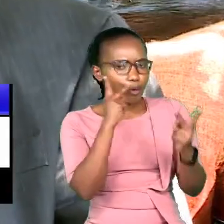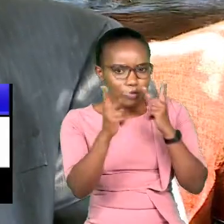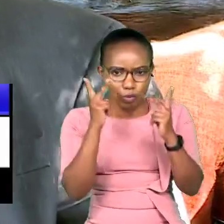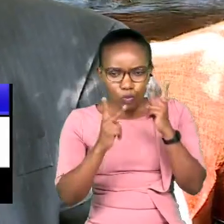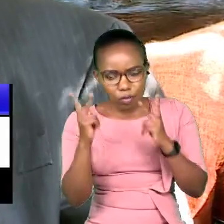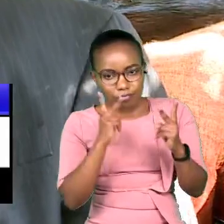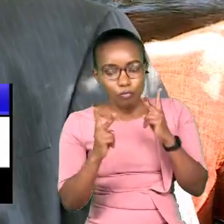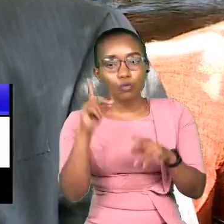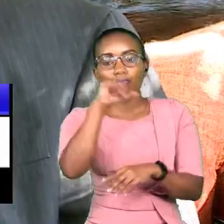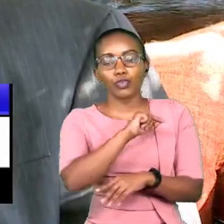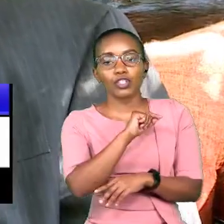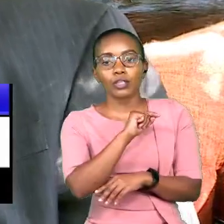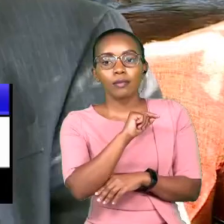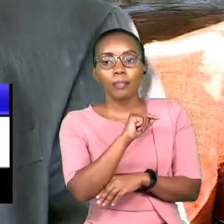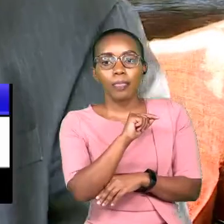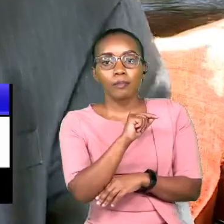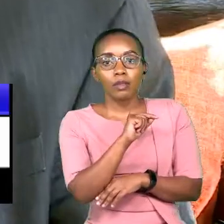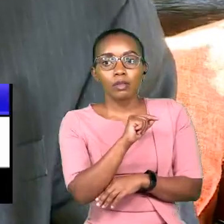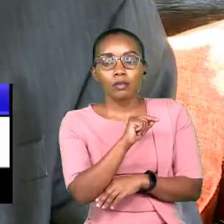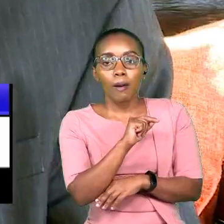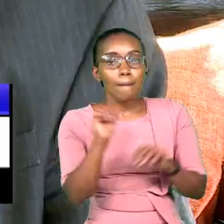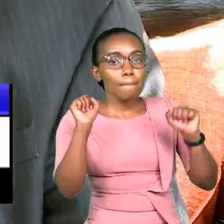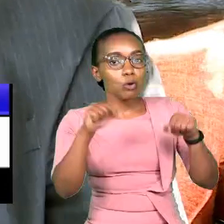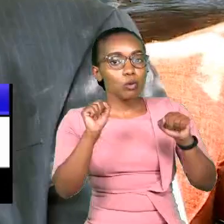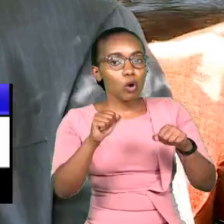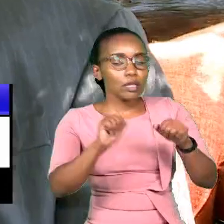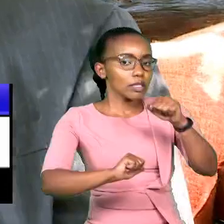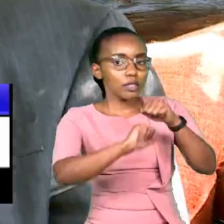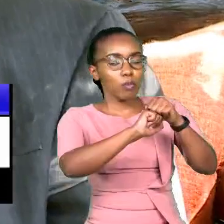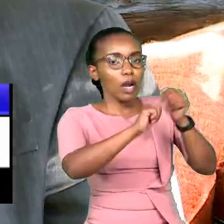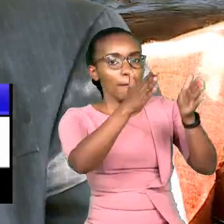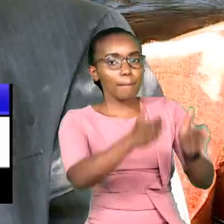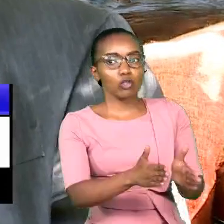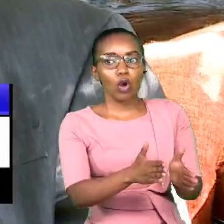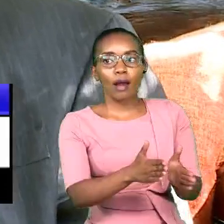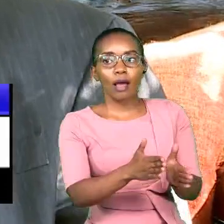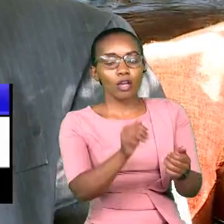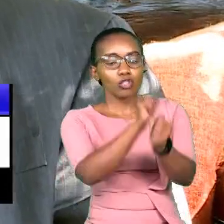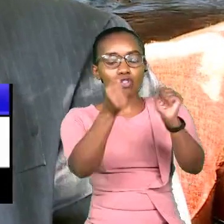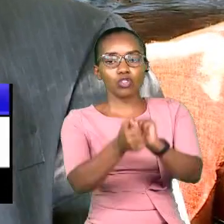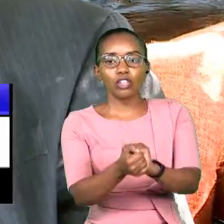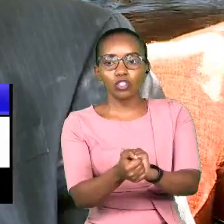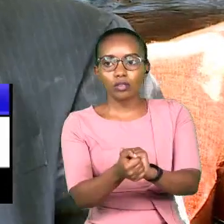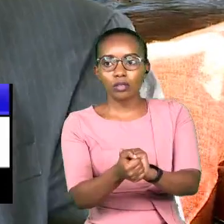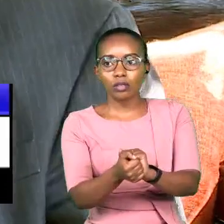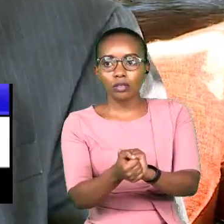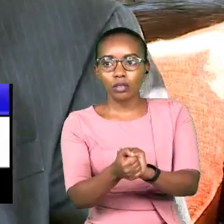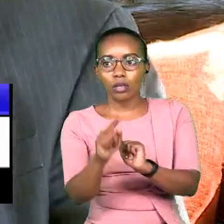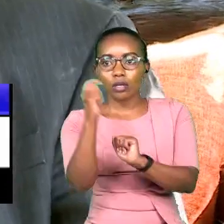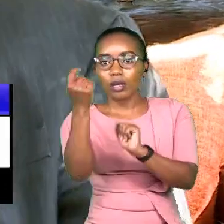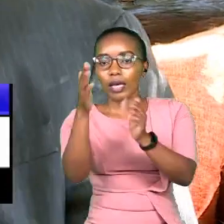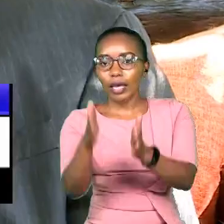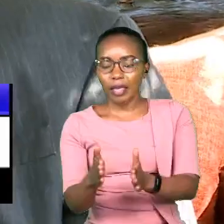looking, and we've been trying to see if we could support somebody who could bring alternative change that is more